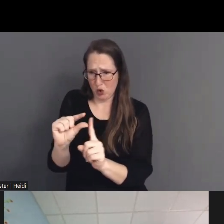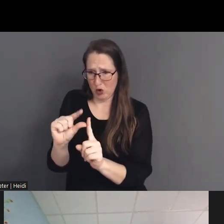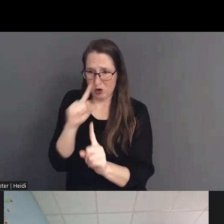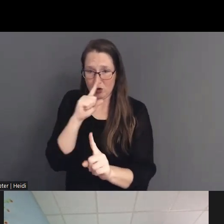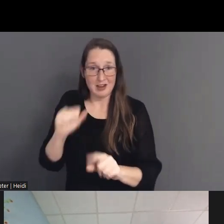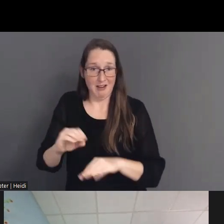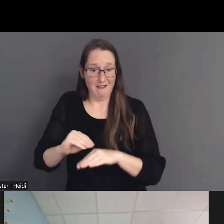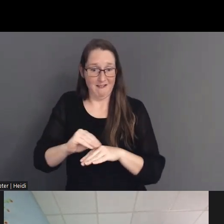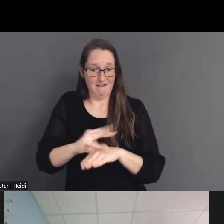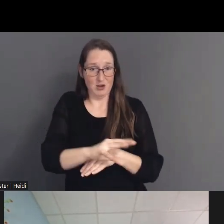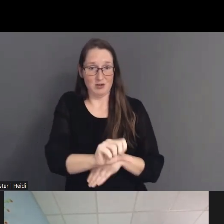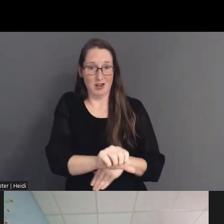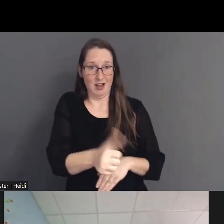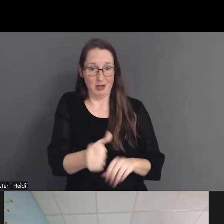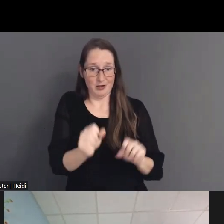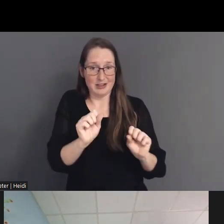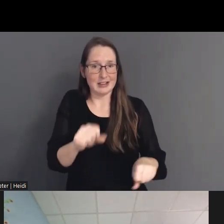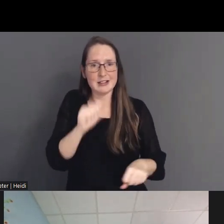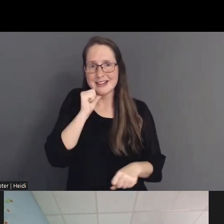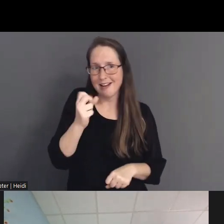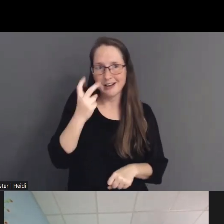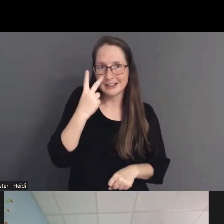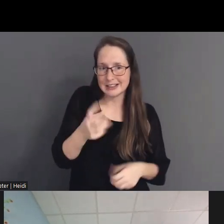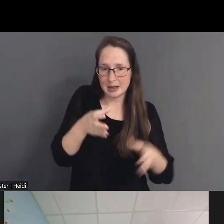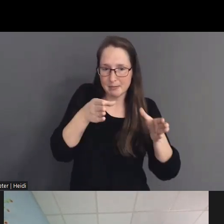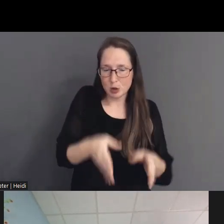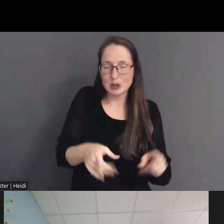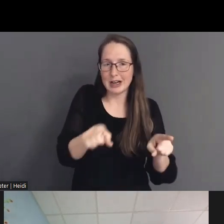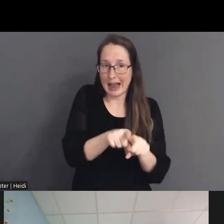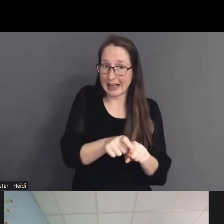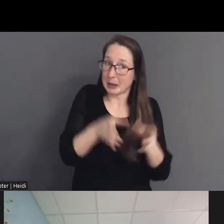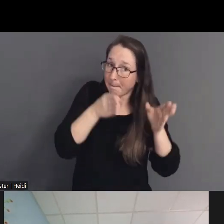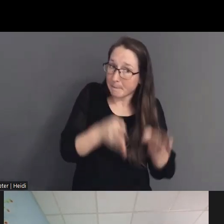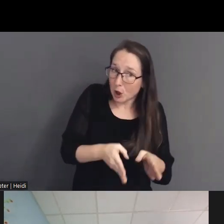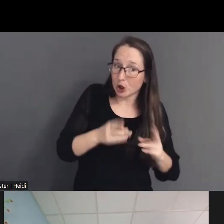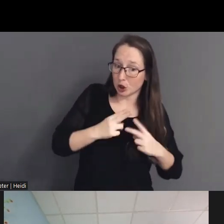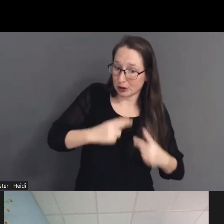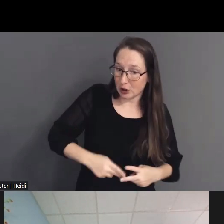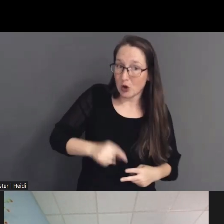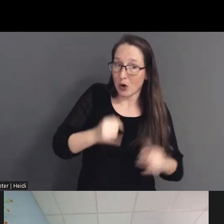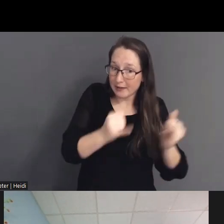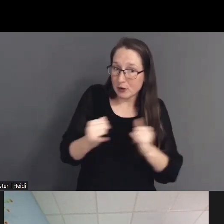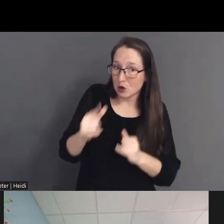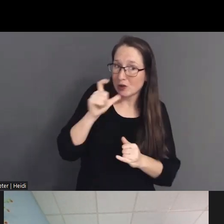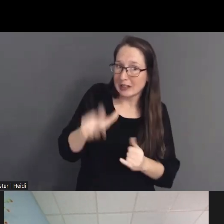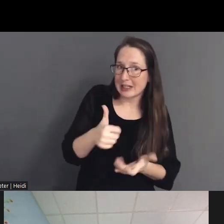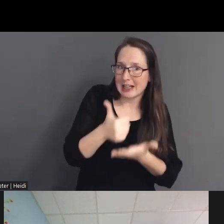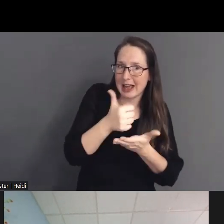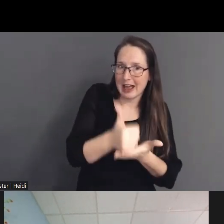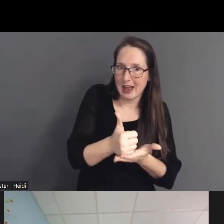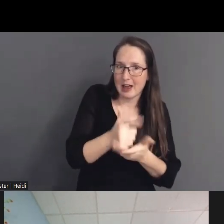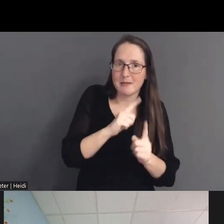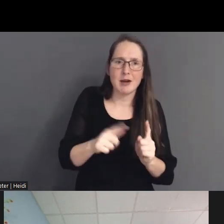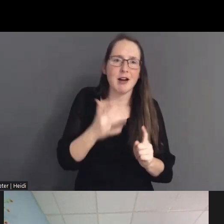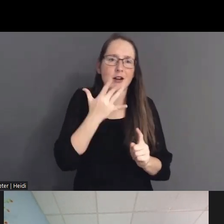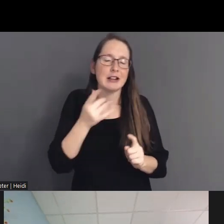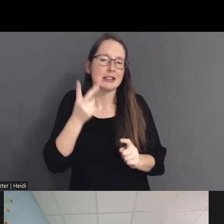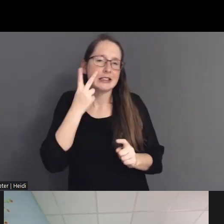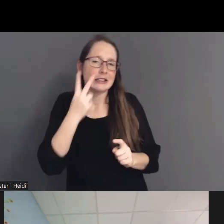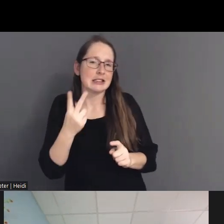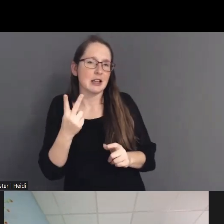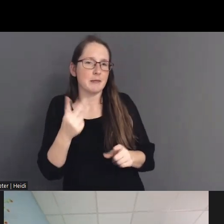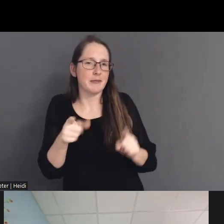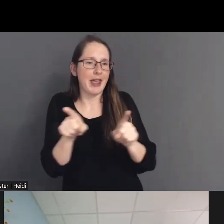influence others to not see a person as a human or as an individual that needs help, but rather see them as a threat